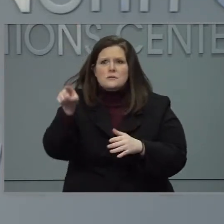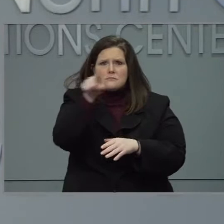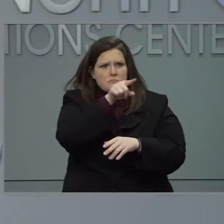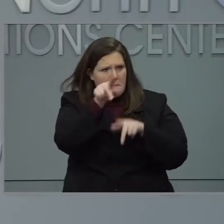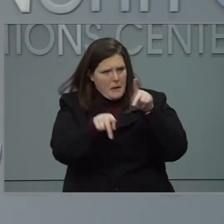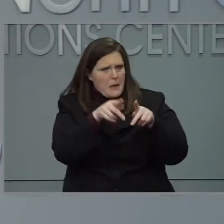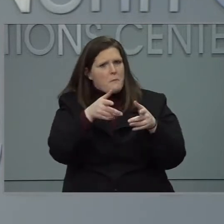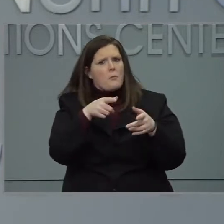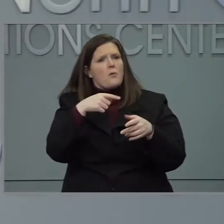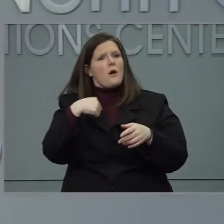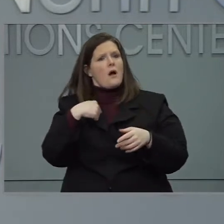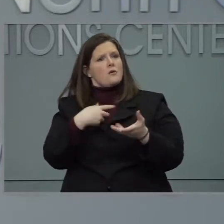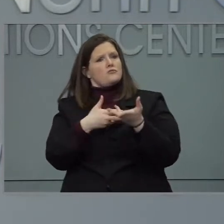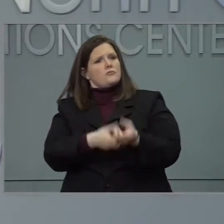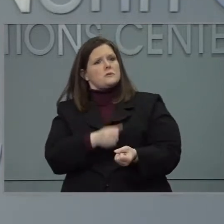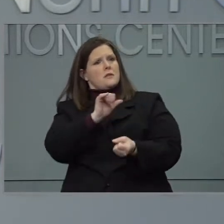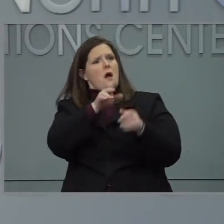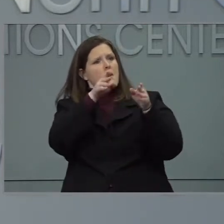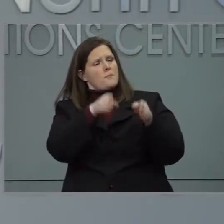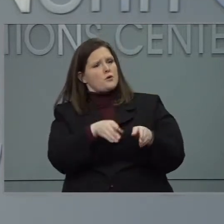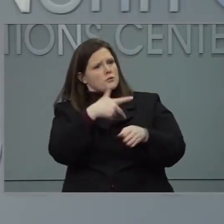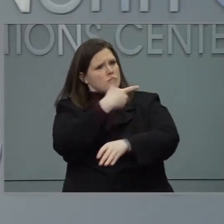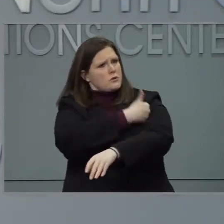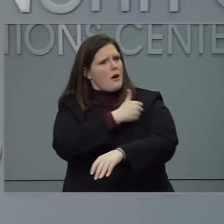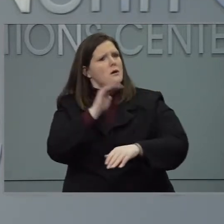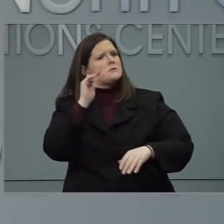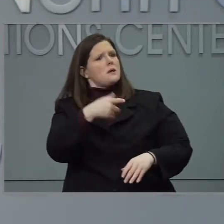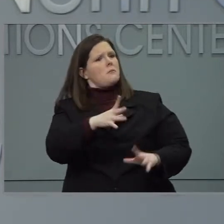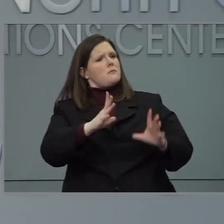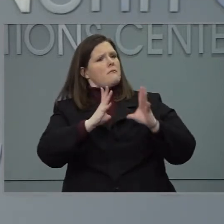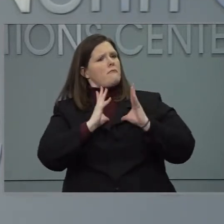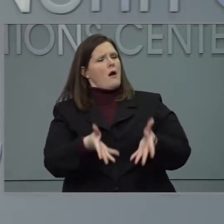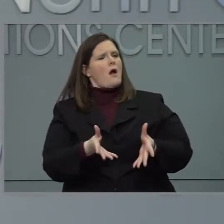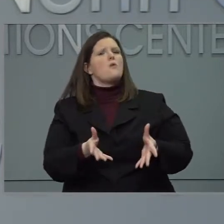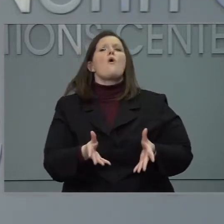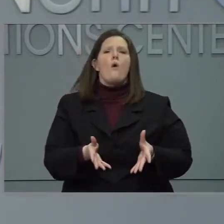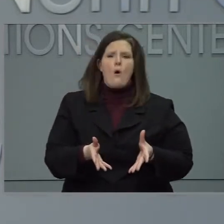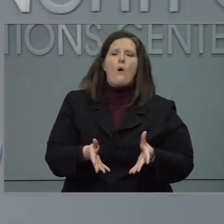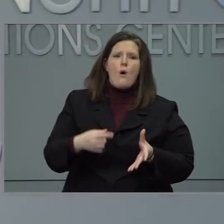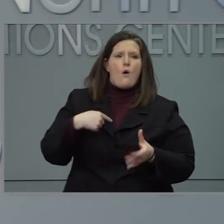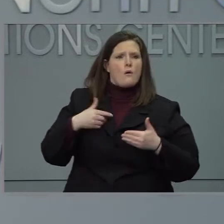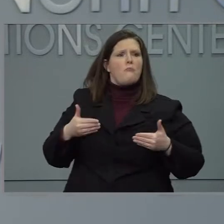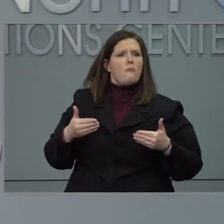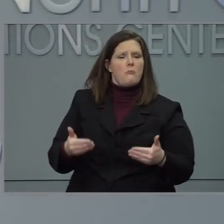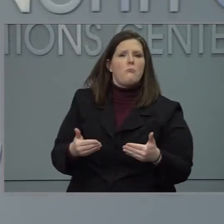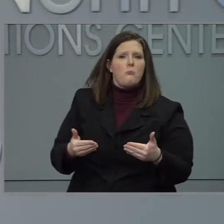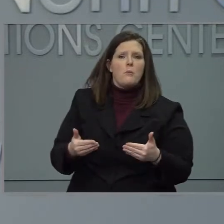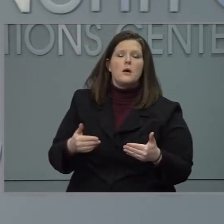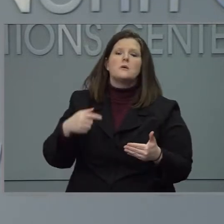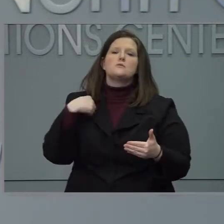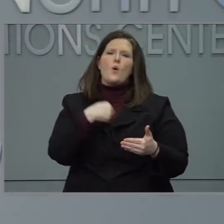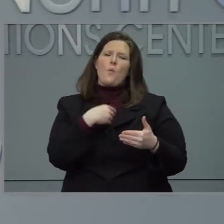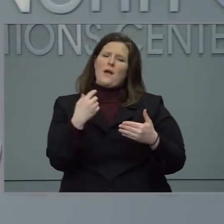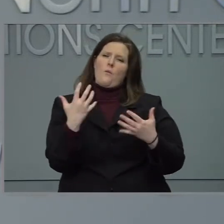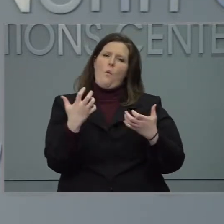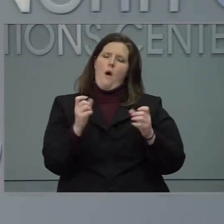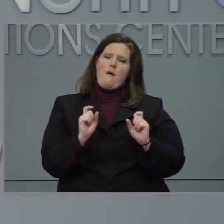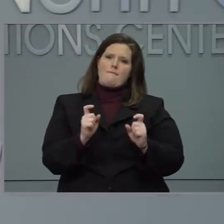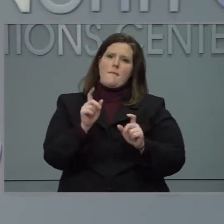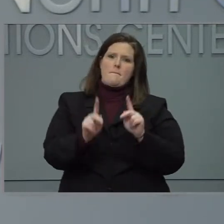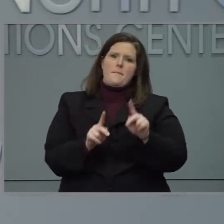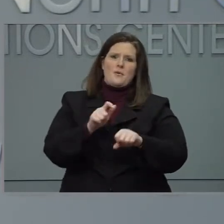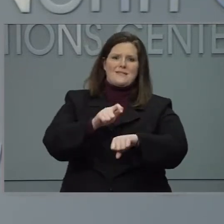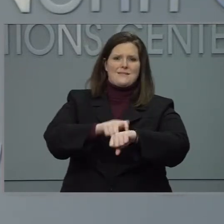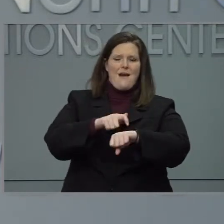trust, tell them that this is safe, then more and more people are coming over. So we want to give as much time